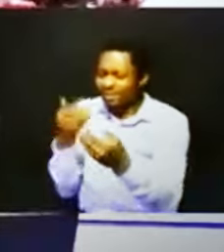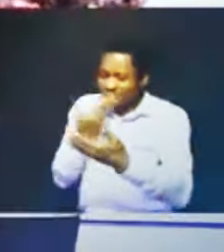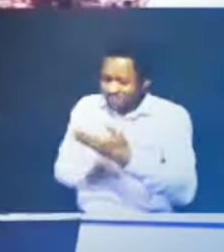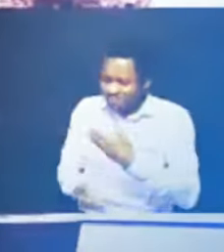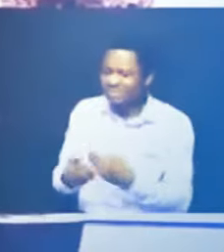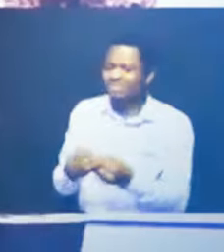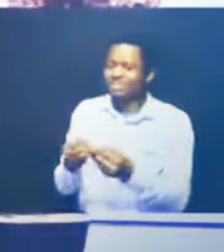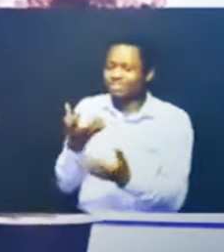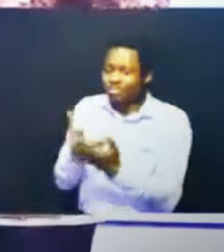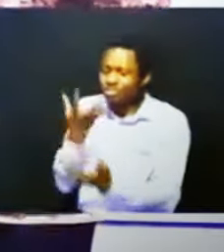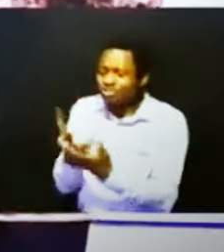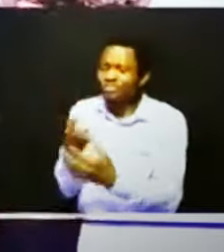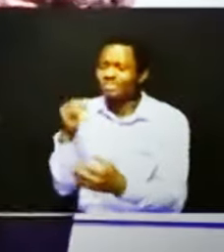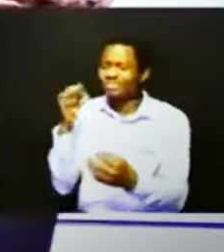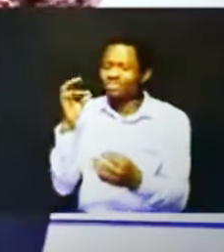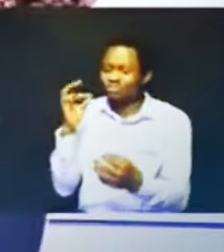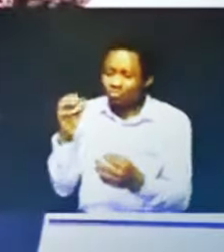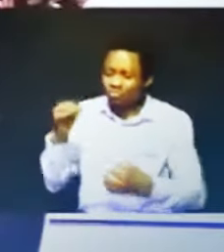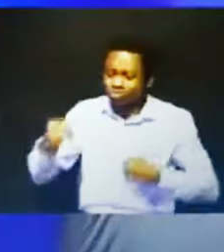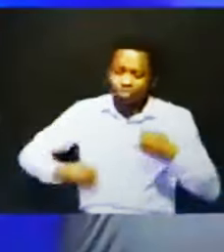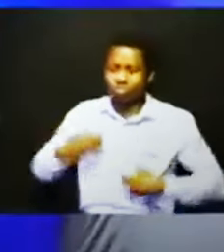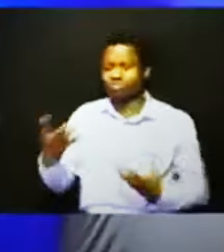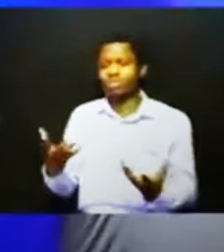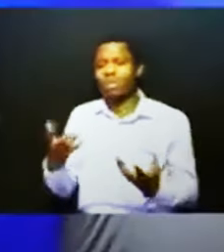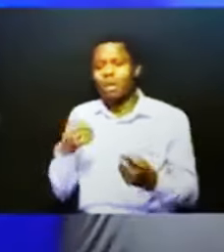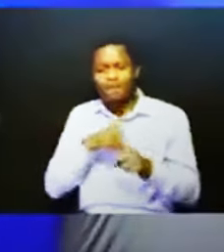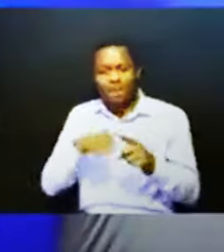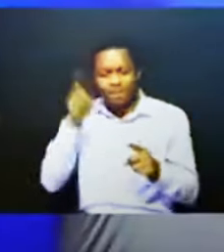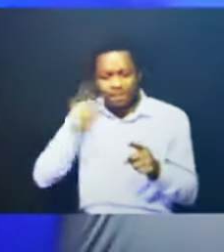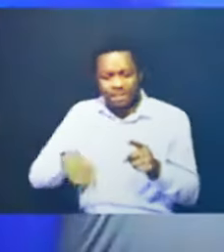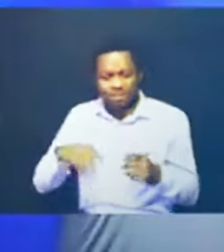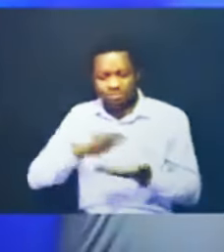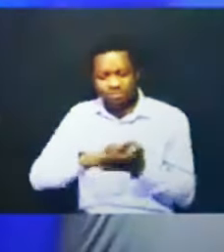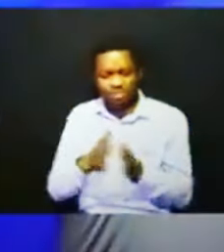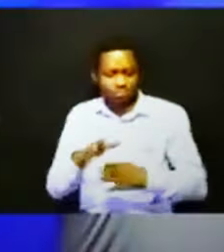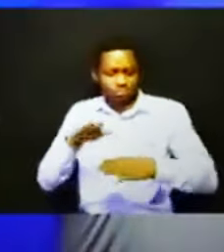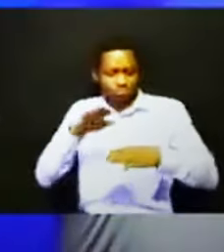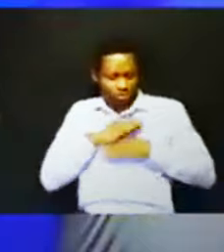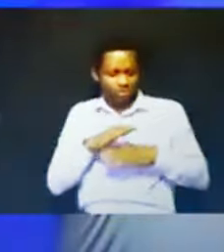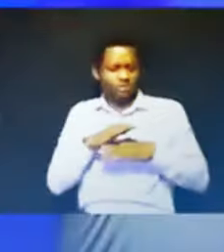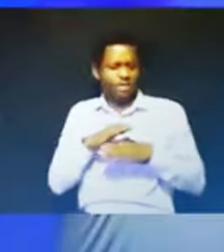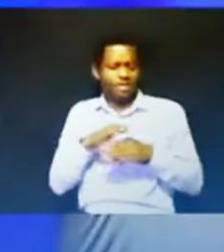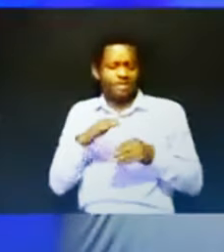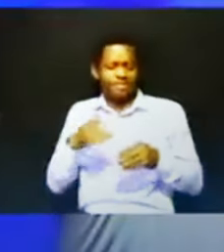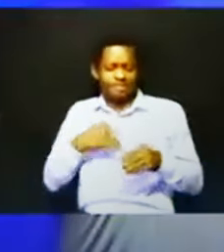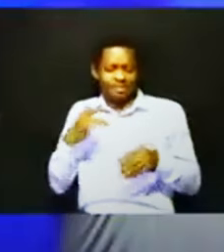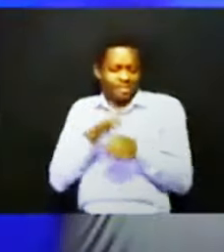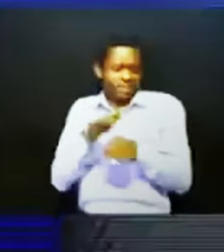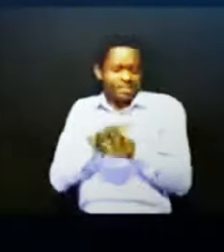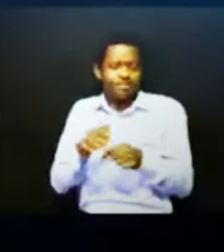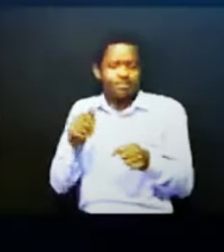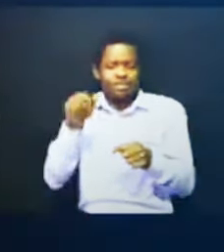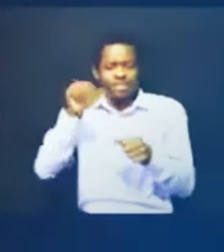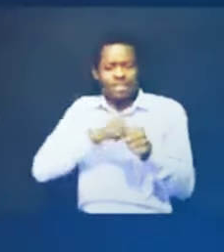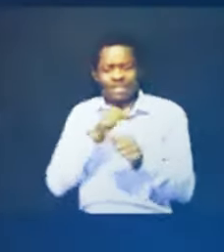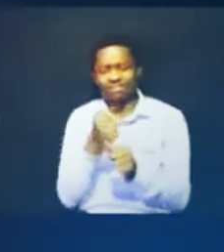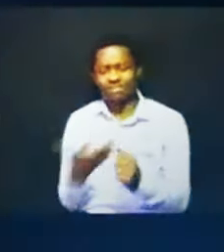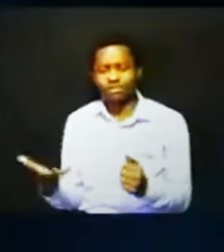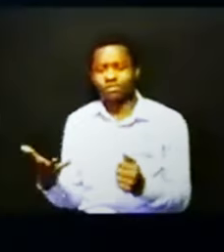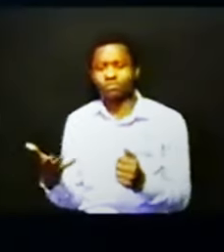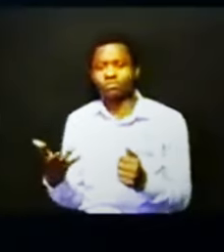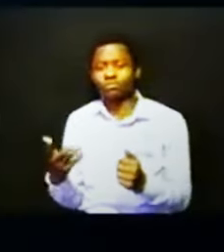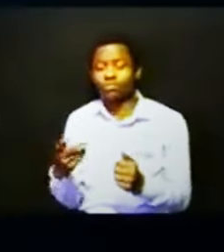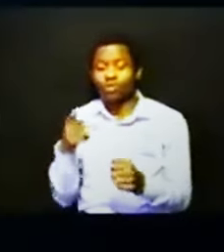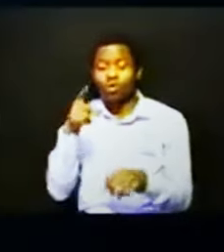any won brabo akoso prompro. But we need to be content in all situations. And so wo nyame nyina mu no esese yetume pene so. Paul says